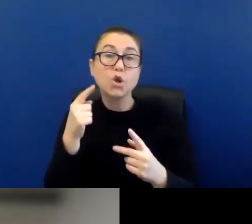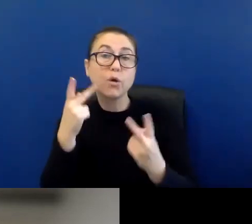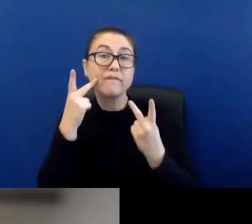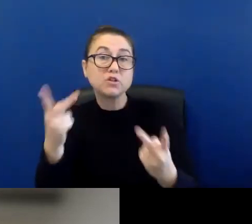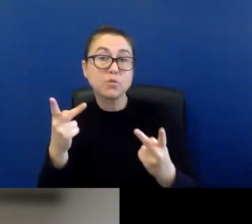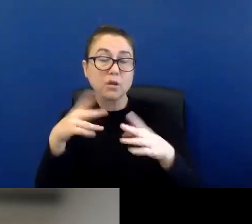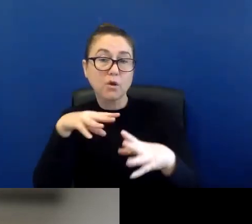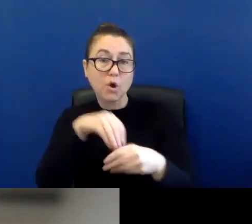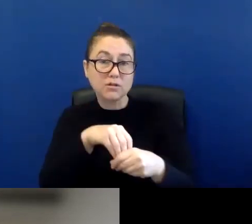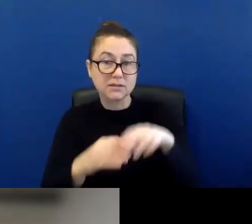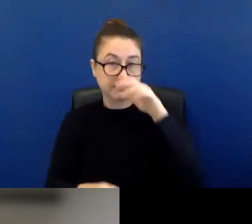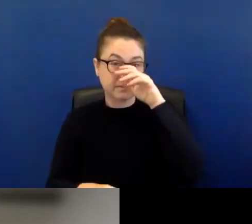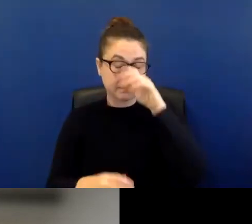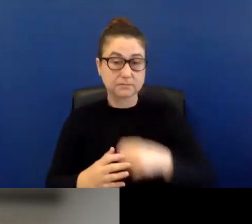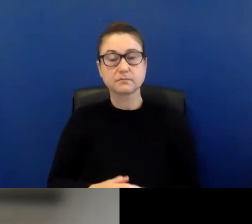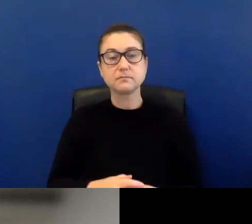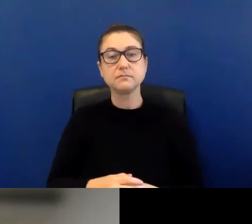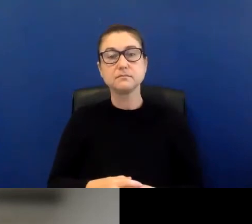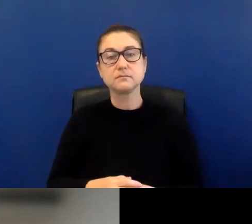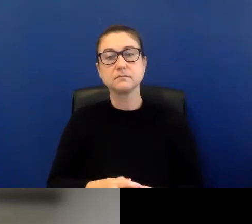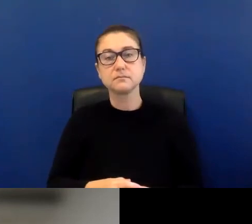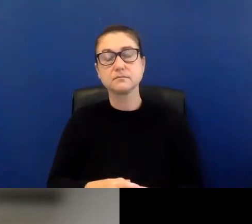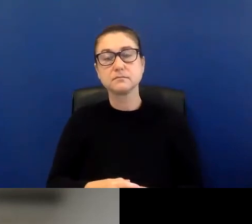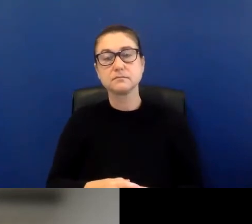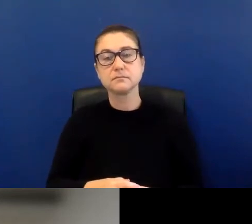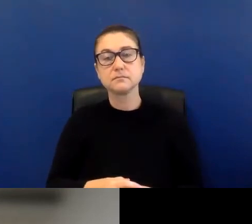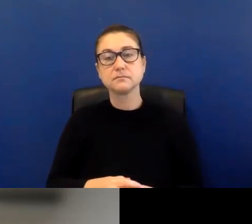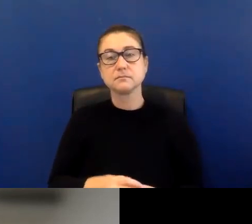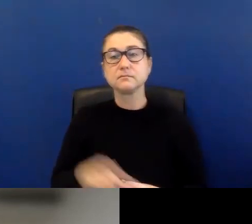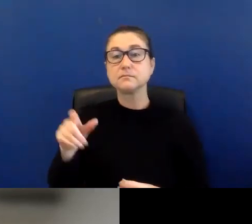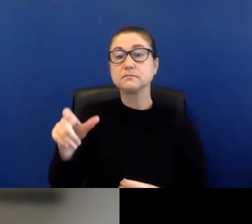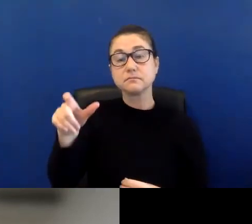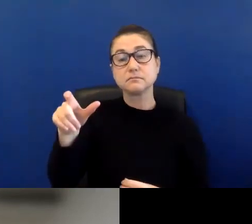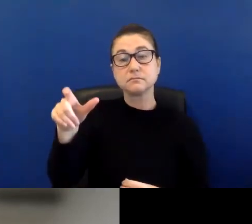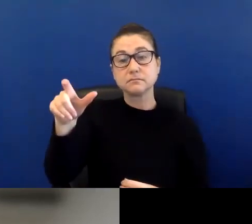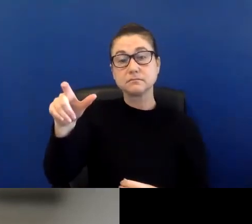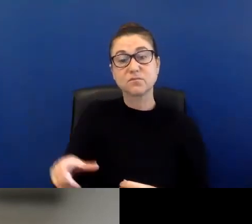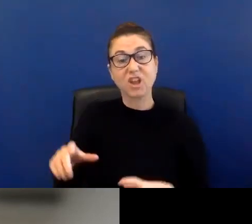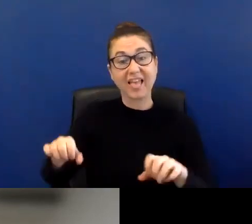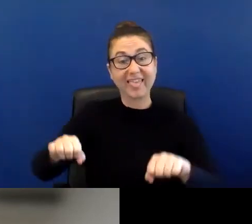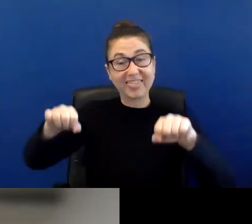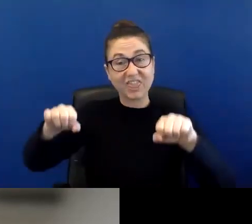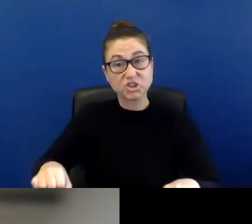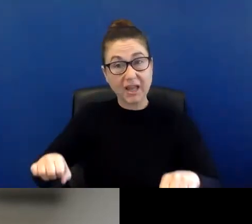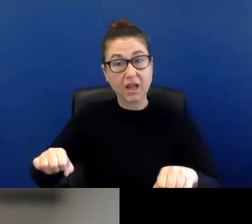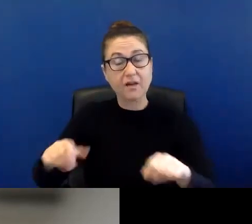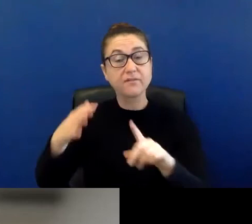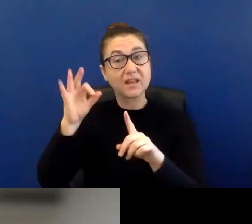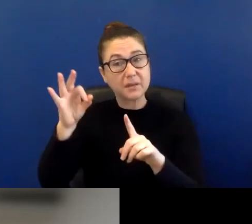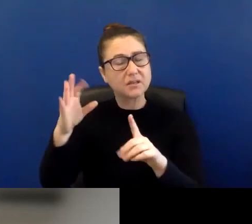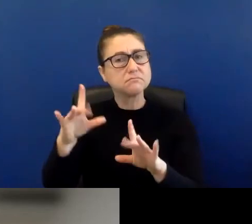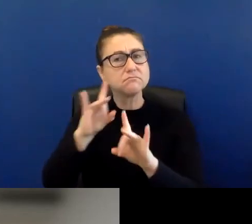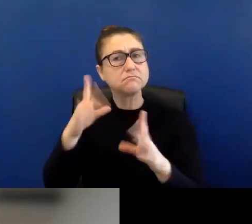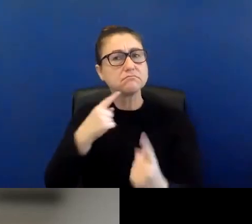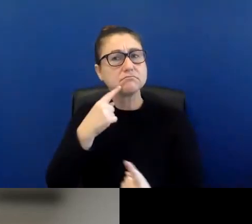Rosemary, Kayess, Chair of the Committee on the Rights of Persons with Disabilities, eloquently articulated the articles that are picked up by the issue